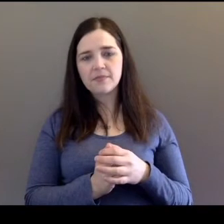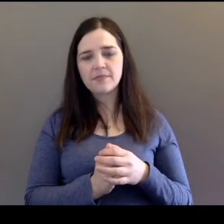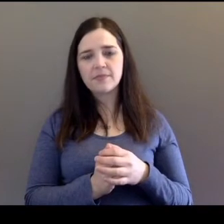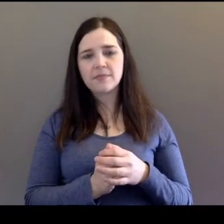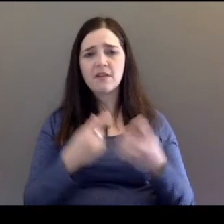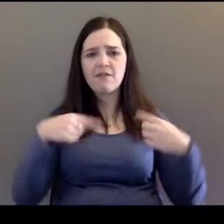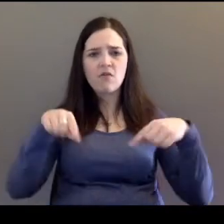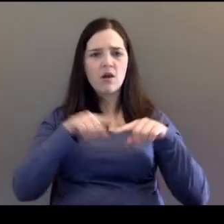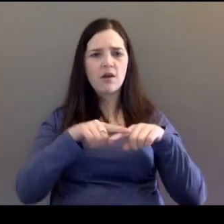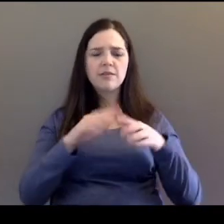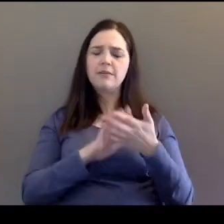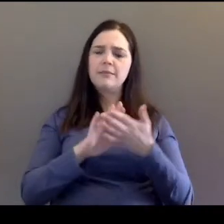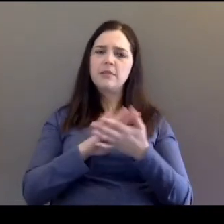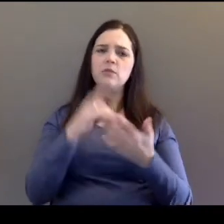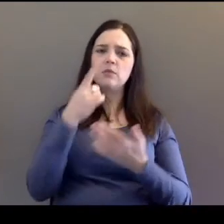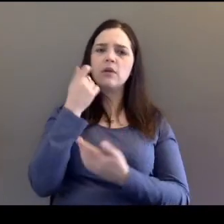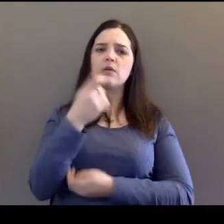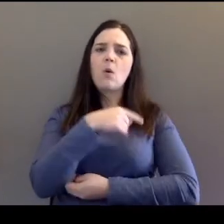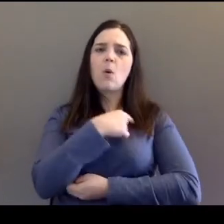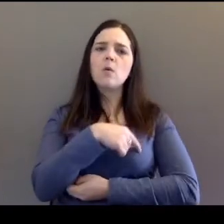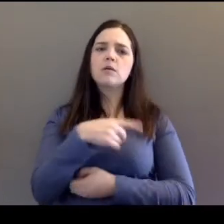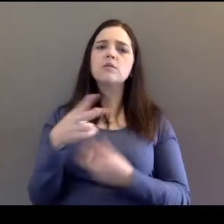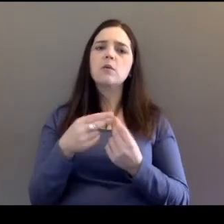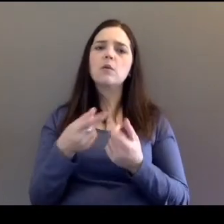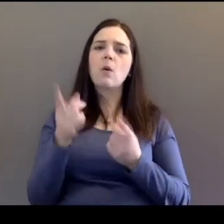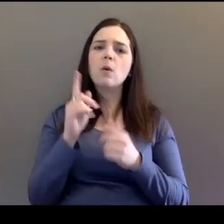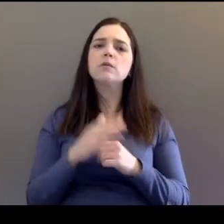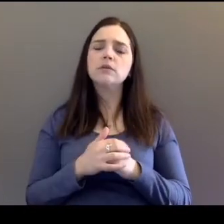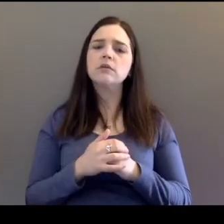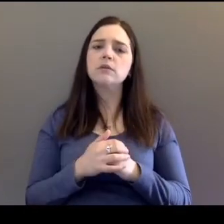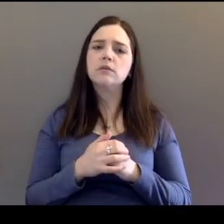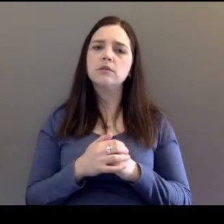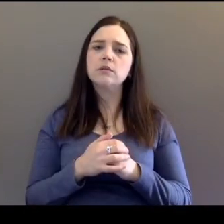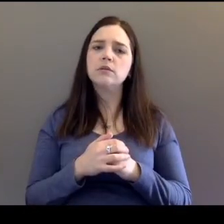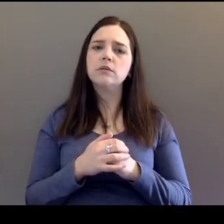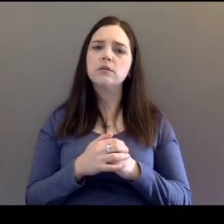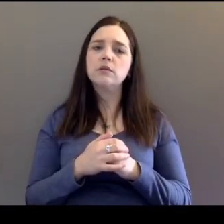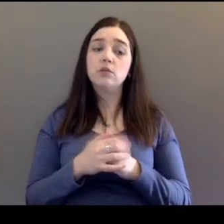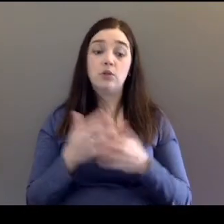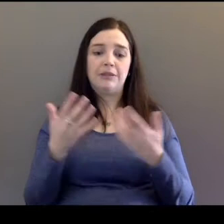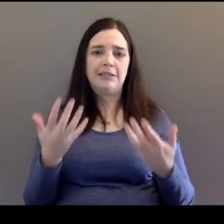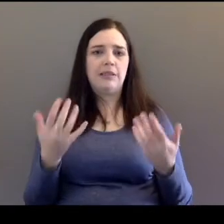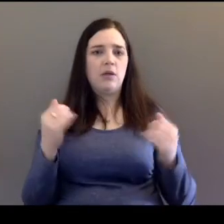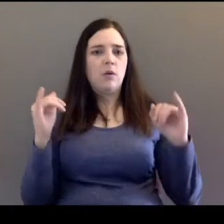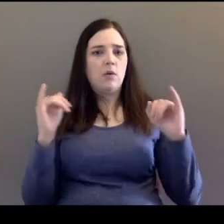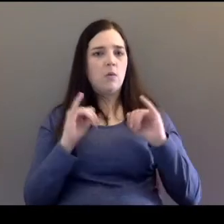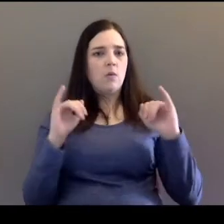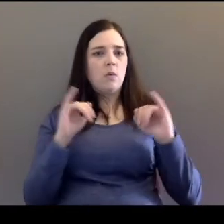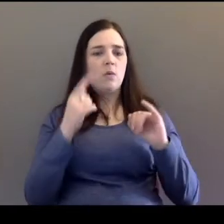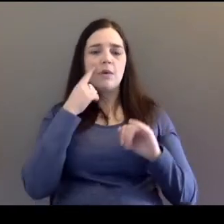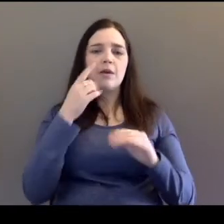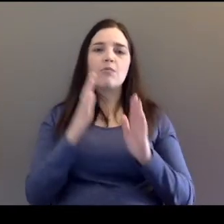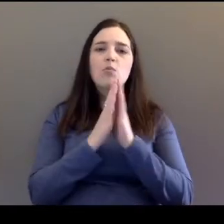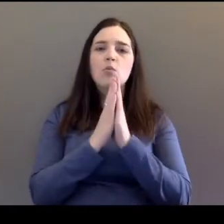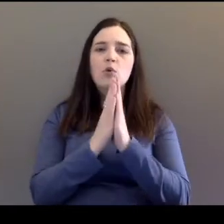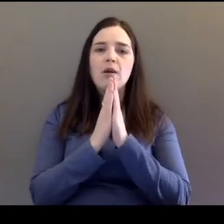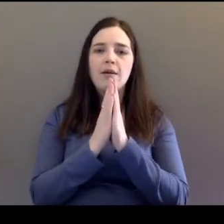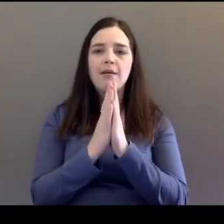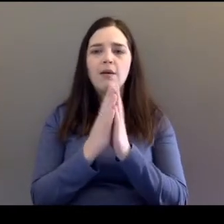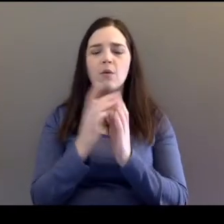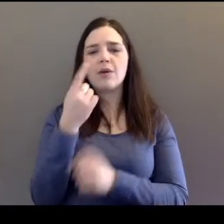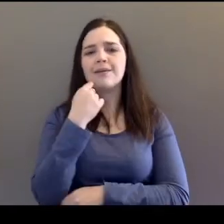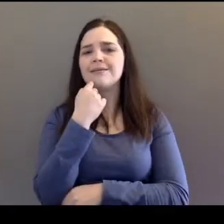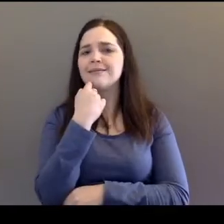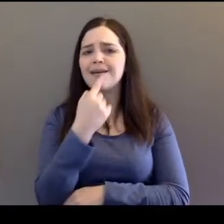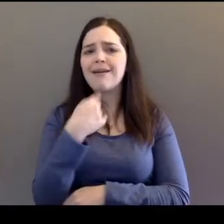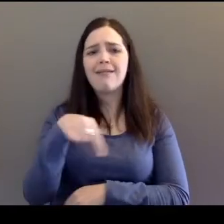And for us, that means that we can be honest with God. And in our present crisis, we can pray. We can tell him